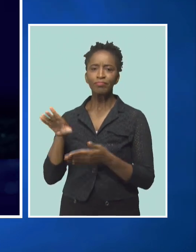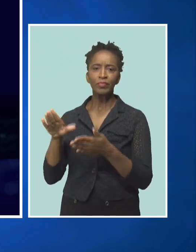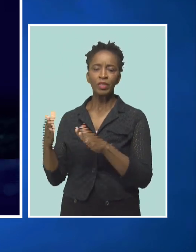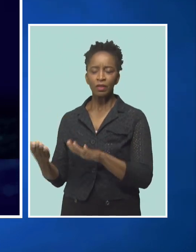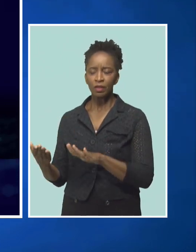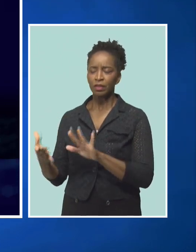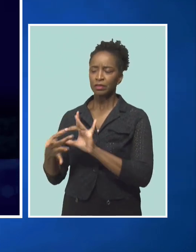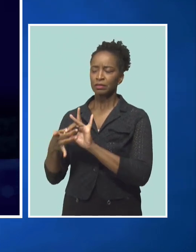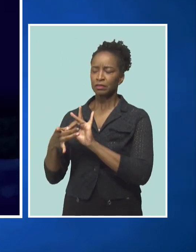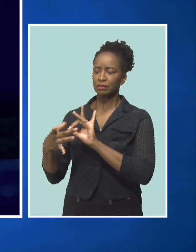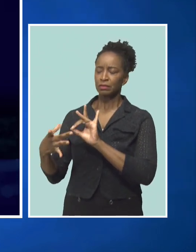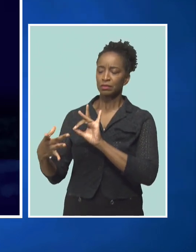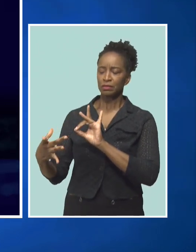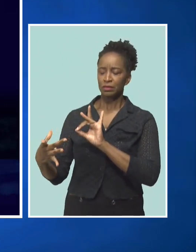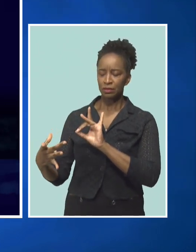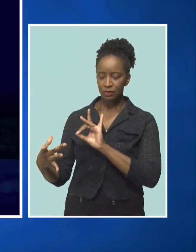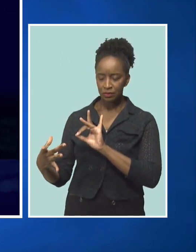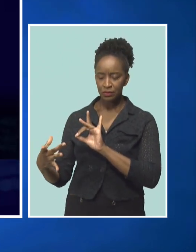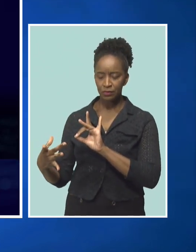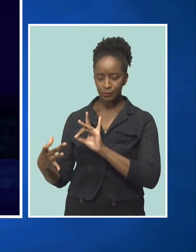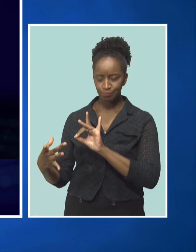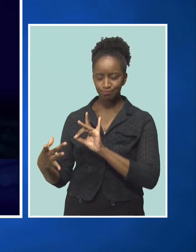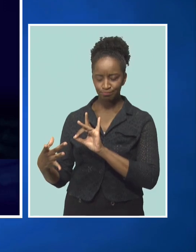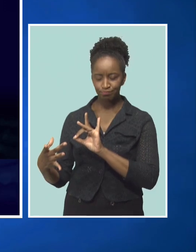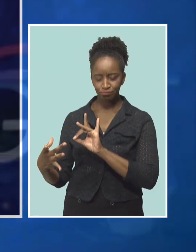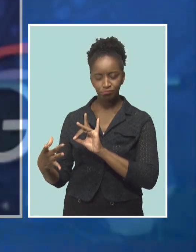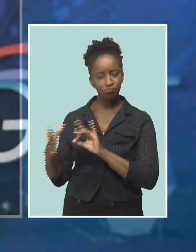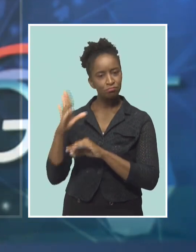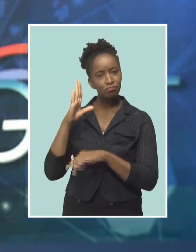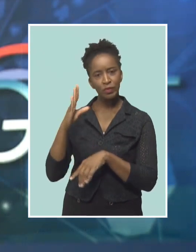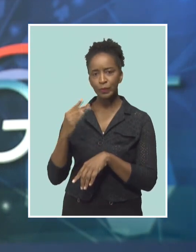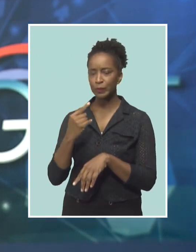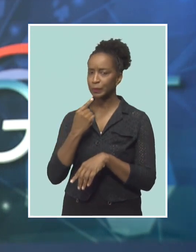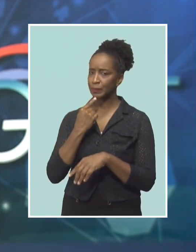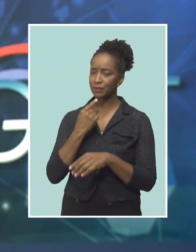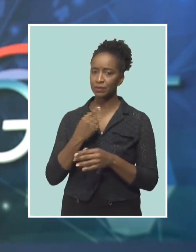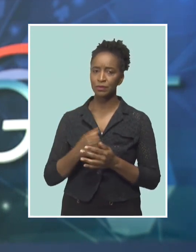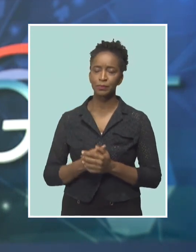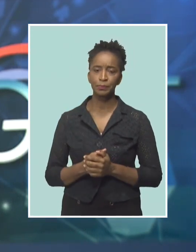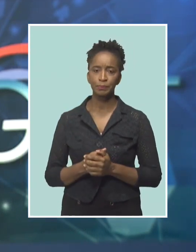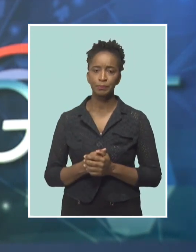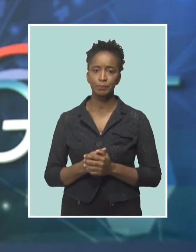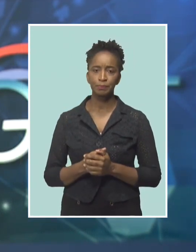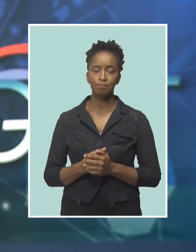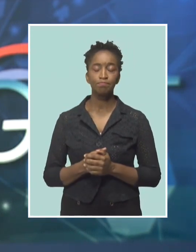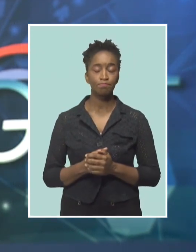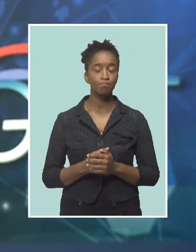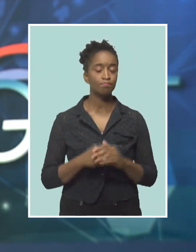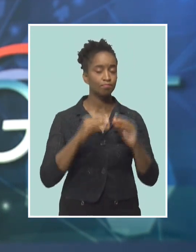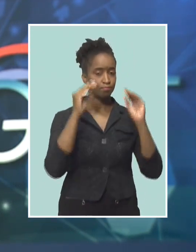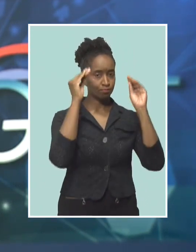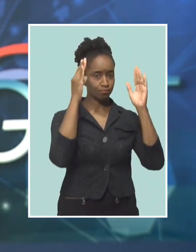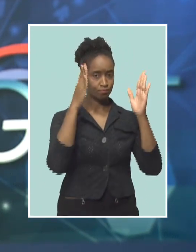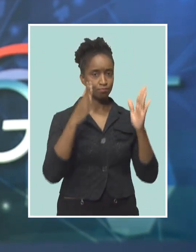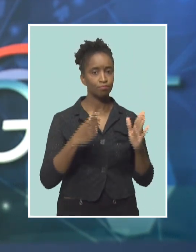campus, and he will be missed. Professor